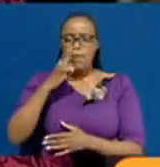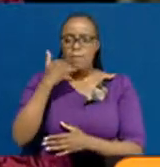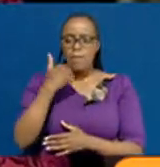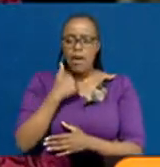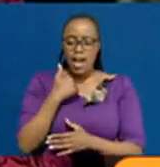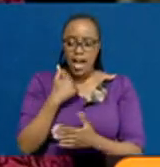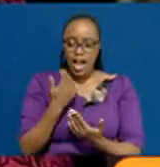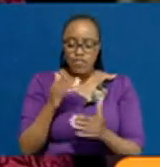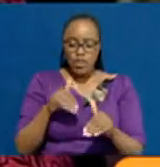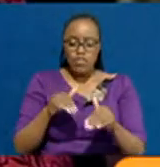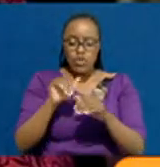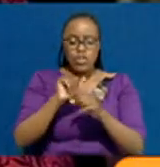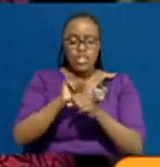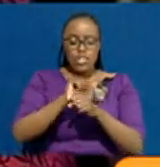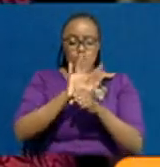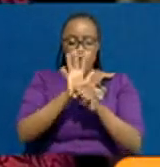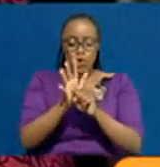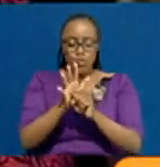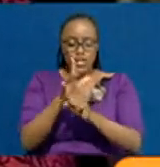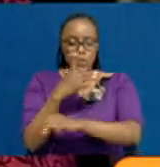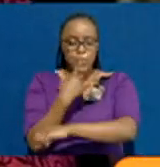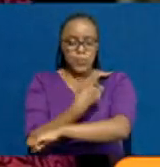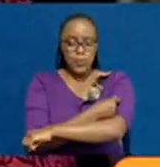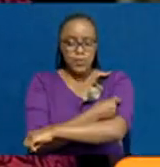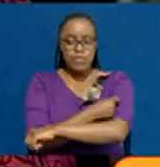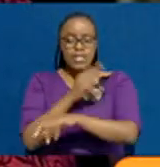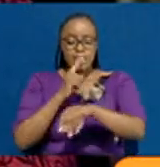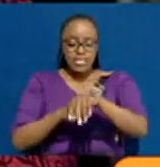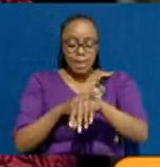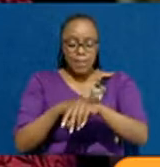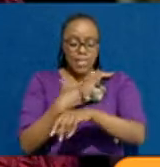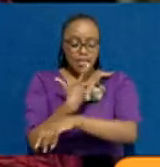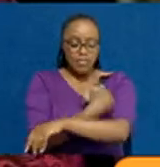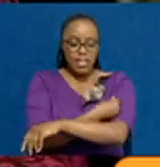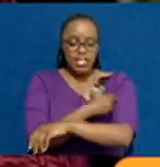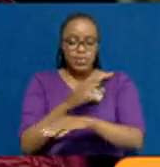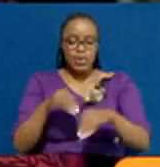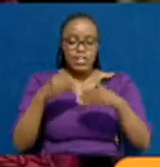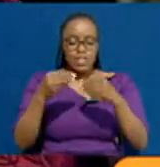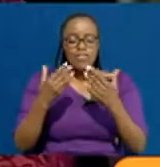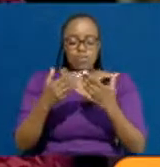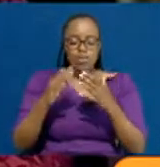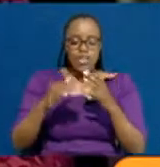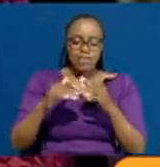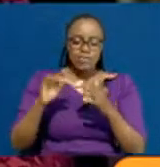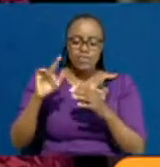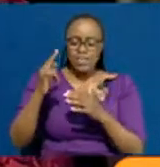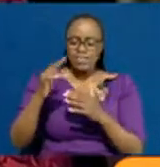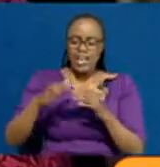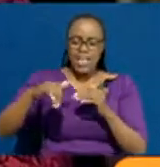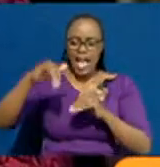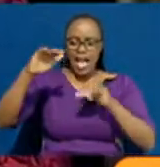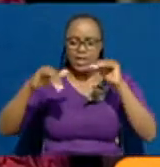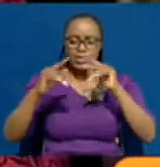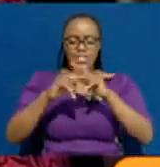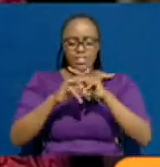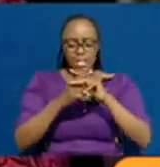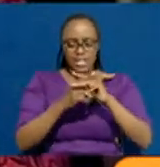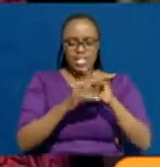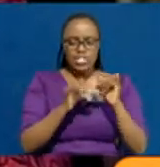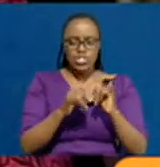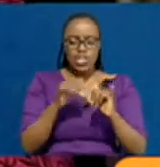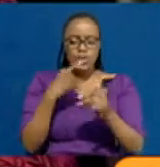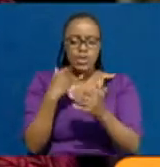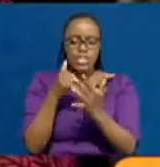followed the COVID vaccine science, when the vaccines were already being deployed in adults, initial clinical trials did not